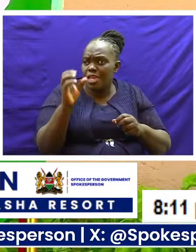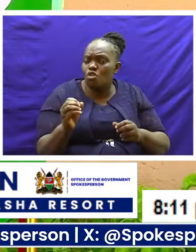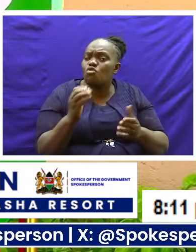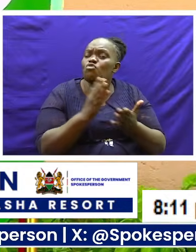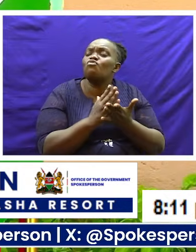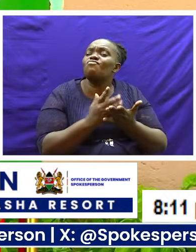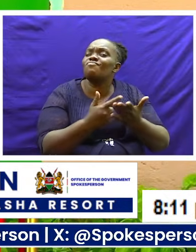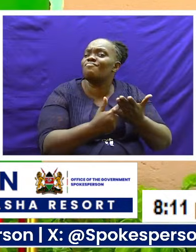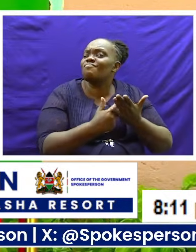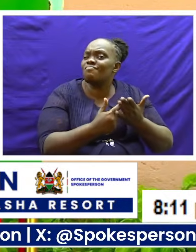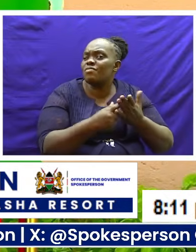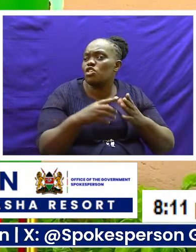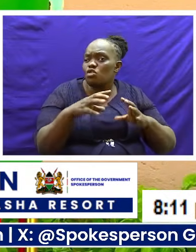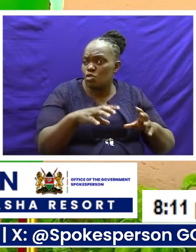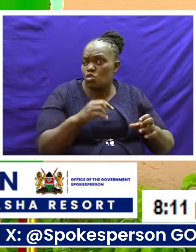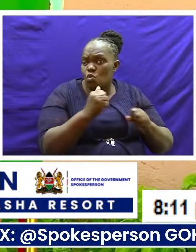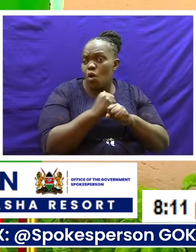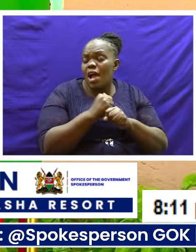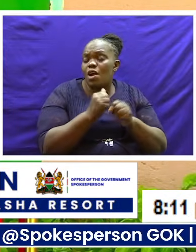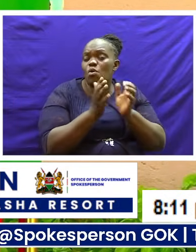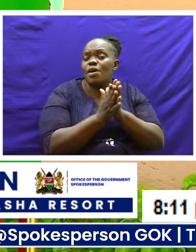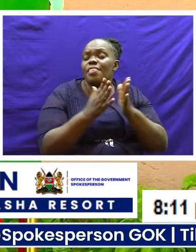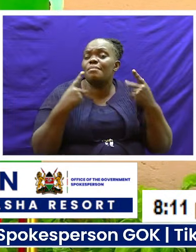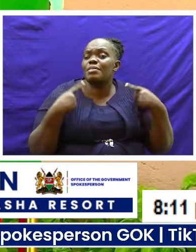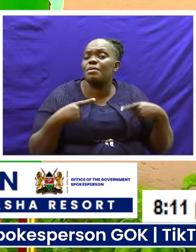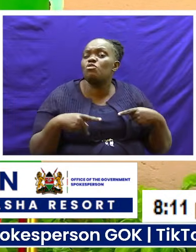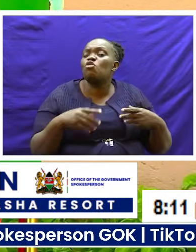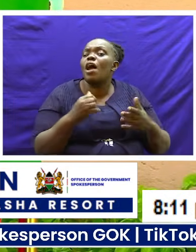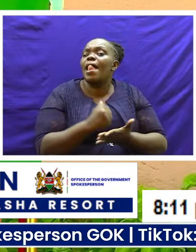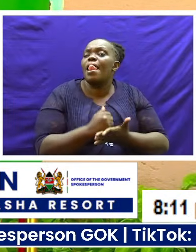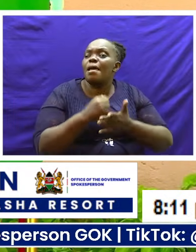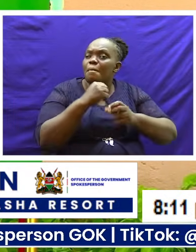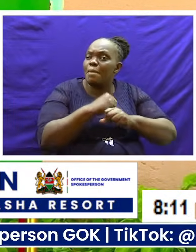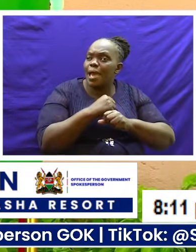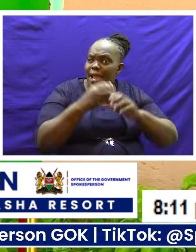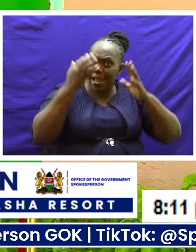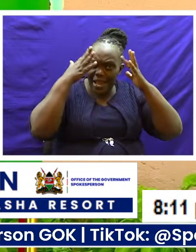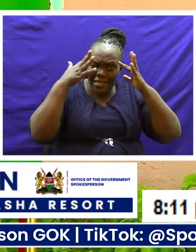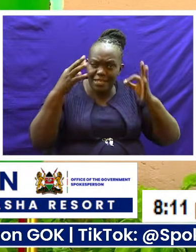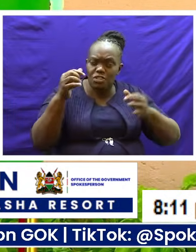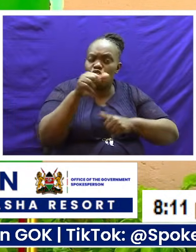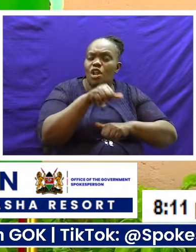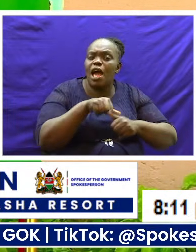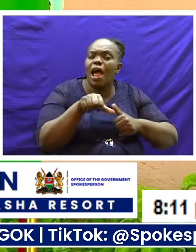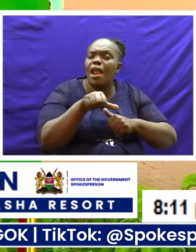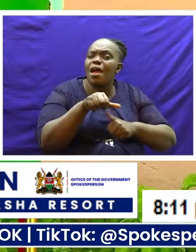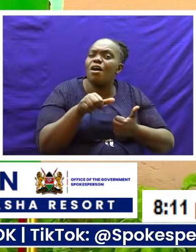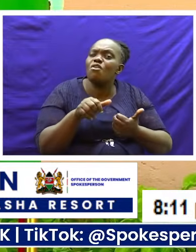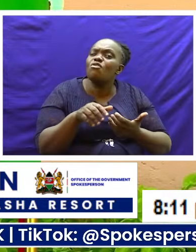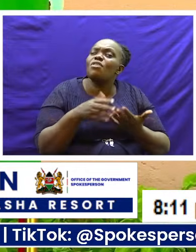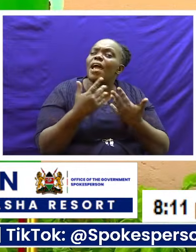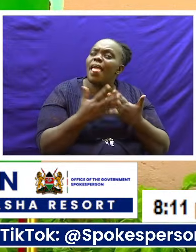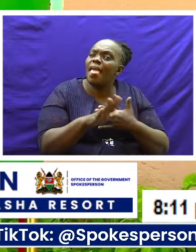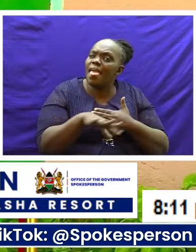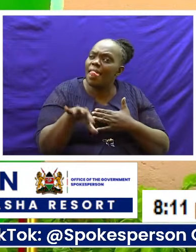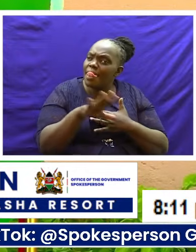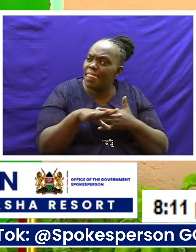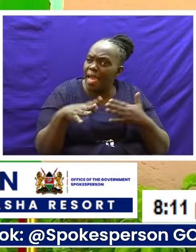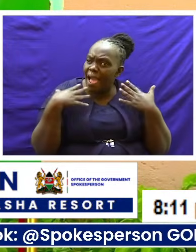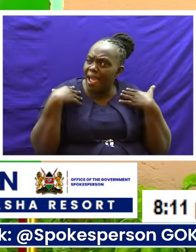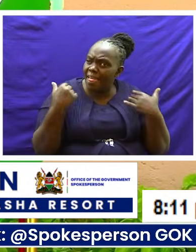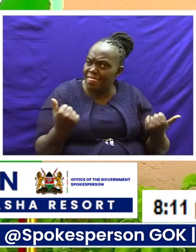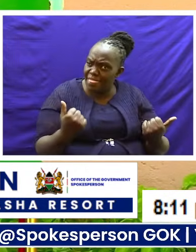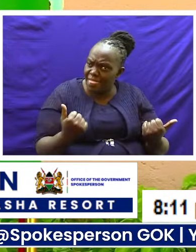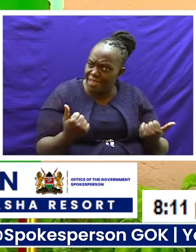engaging communities, working with people, helping them make decisions around matters of reproductive